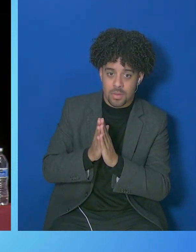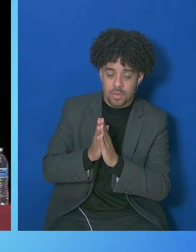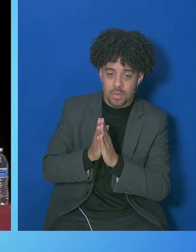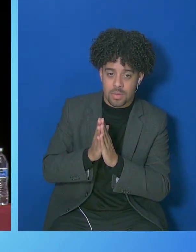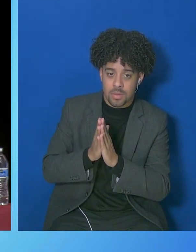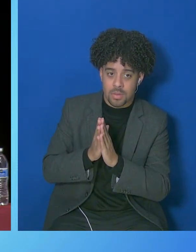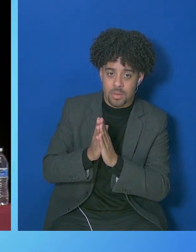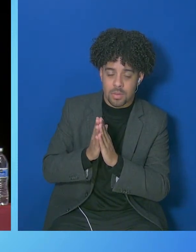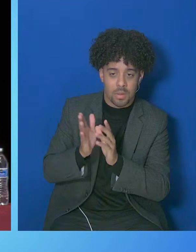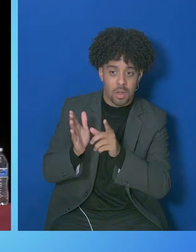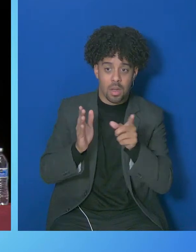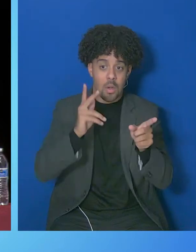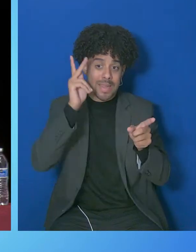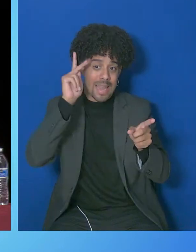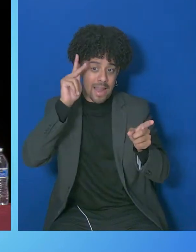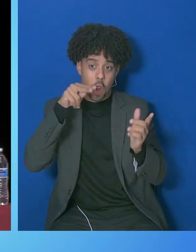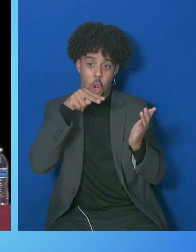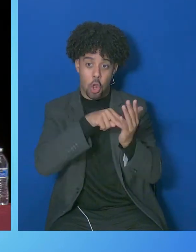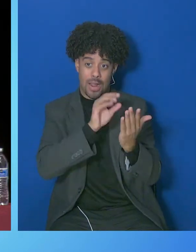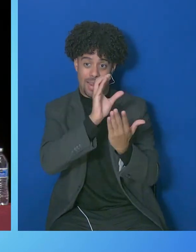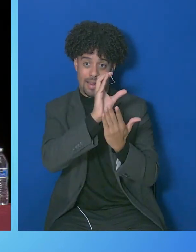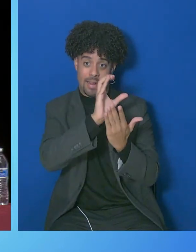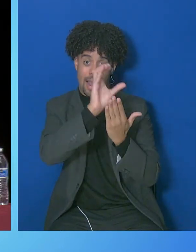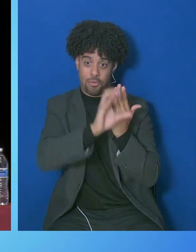Katie's saying, yeah, I don't see anything there yet.